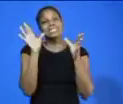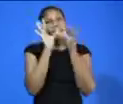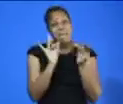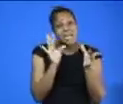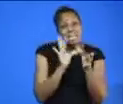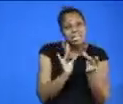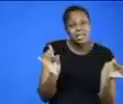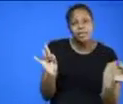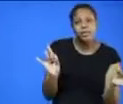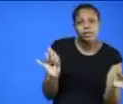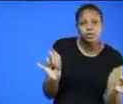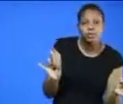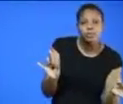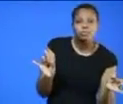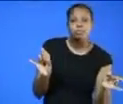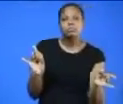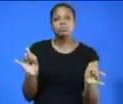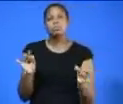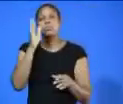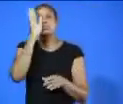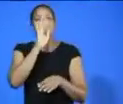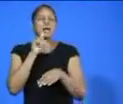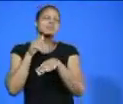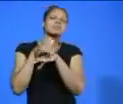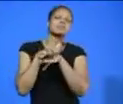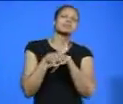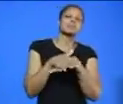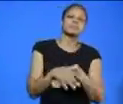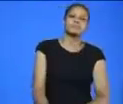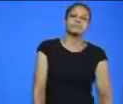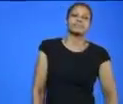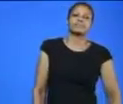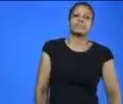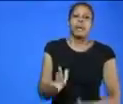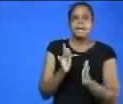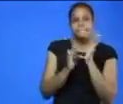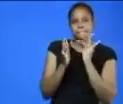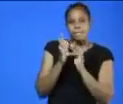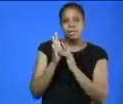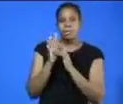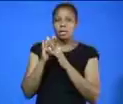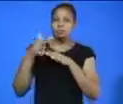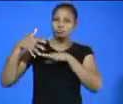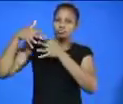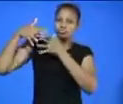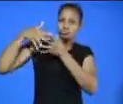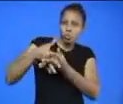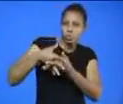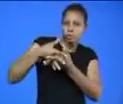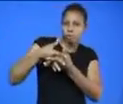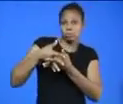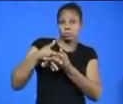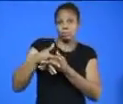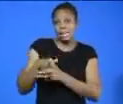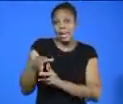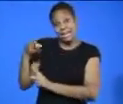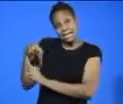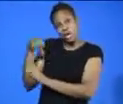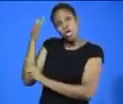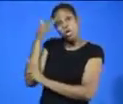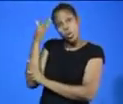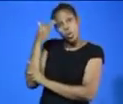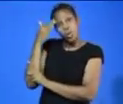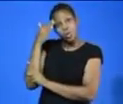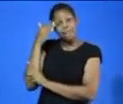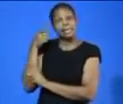message was God sent, biblically rooted. And he knew